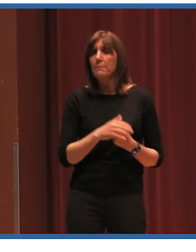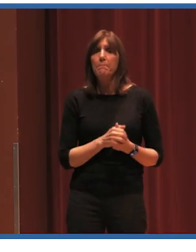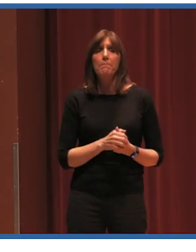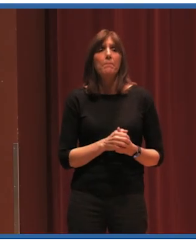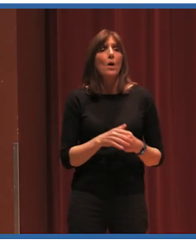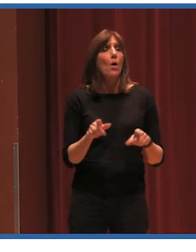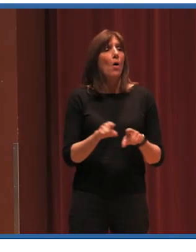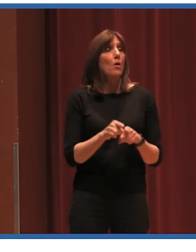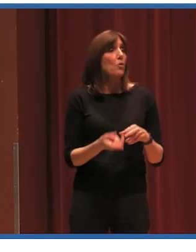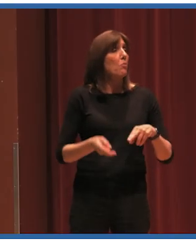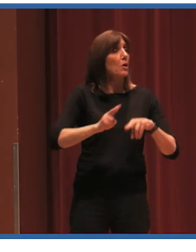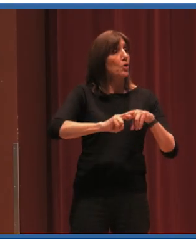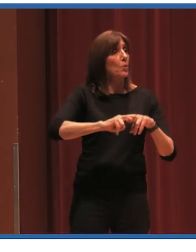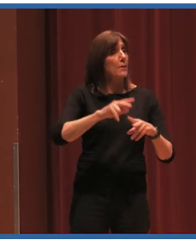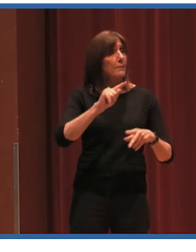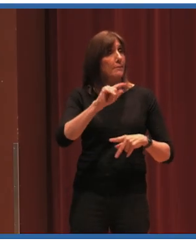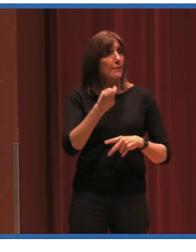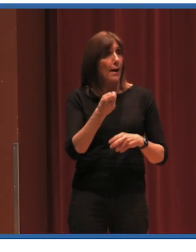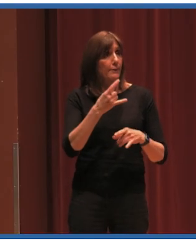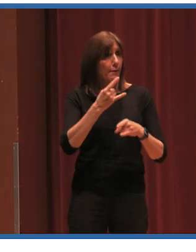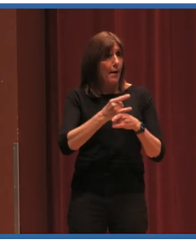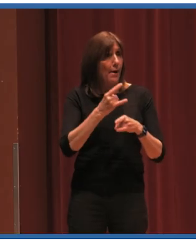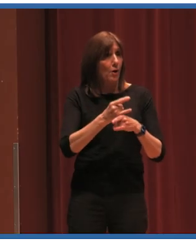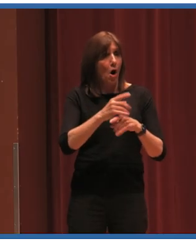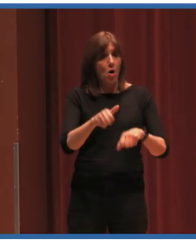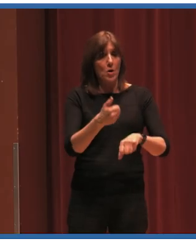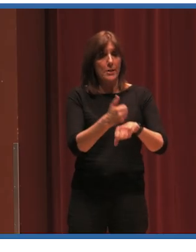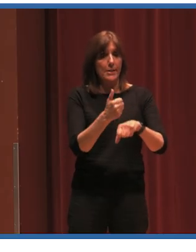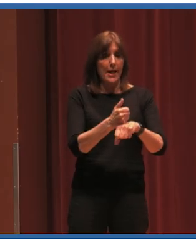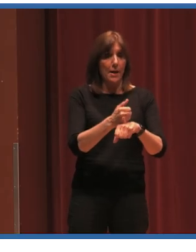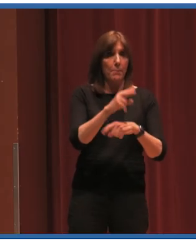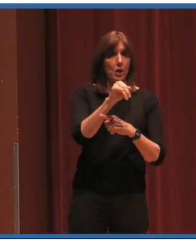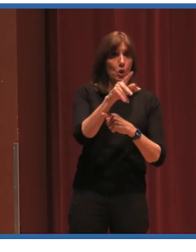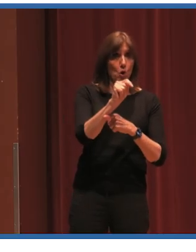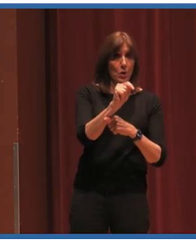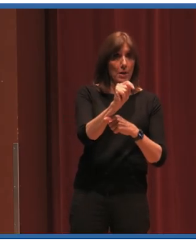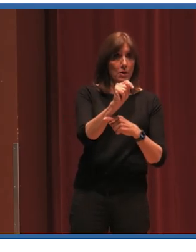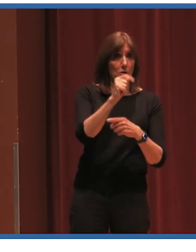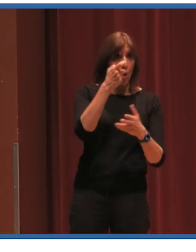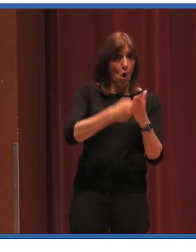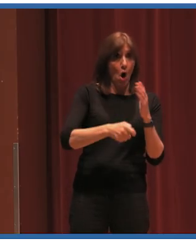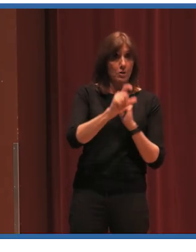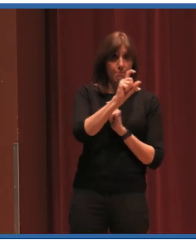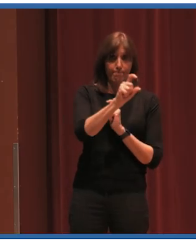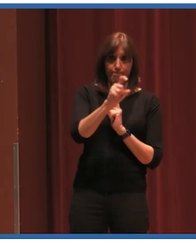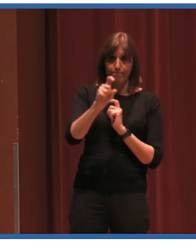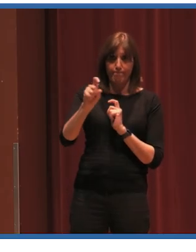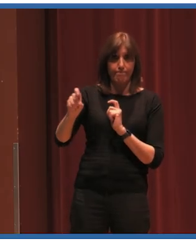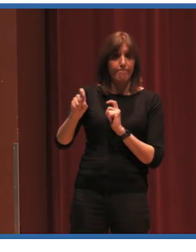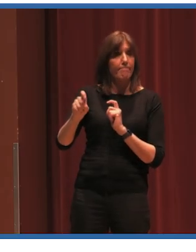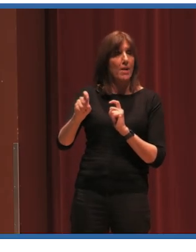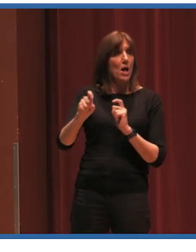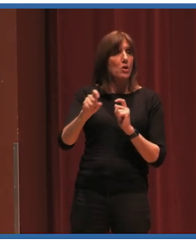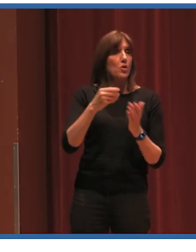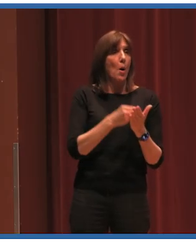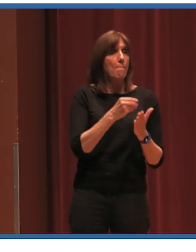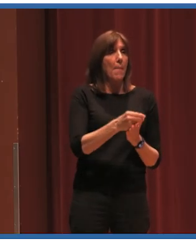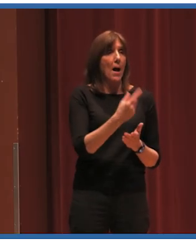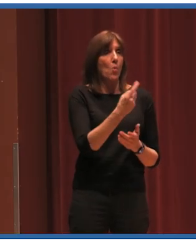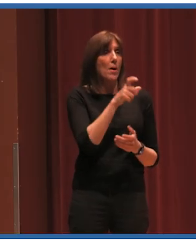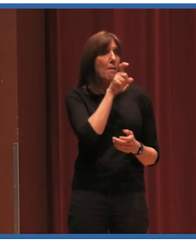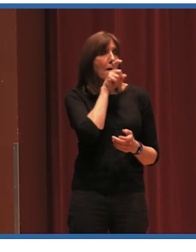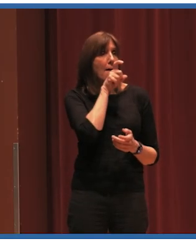Raise taxes on alcohol or set minimum unit prices. The example that somebody explained to me is that I think you can buy Hawkeye vodka